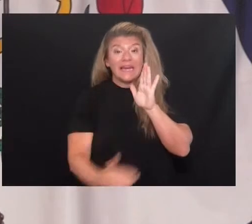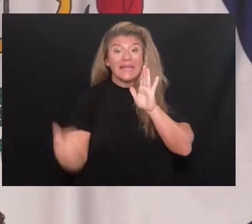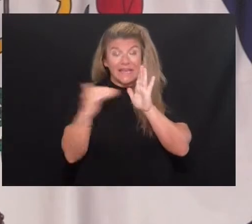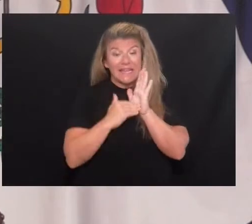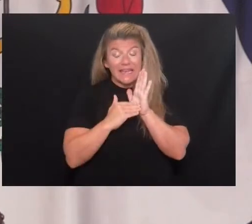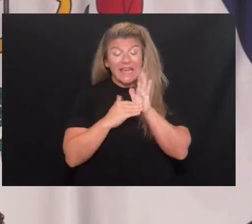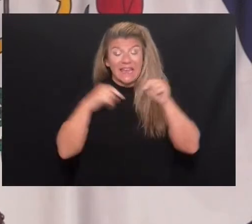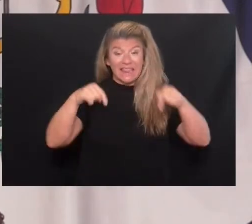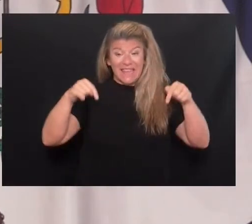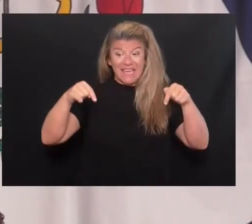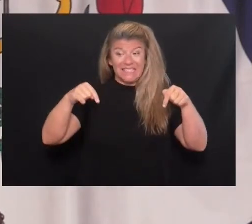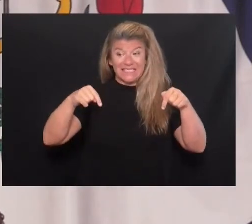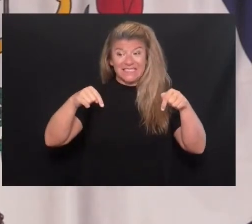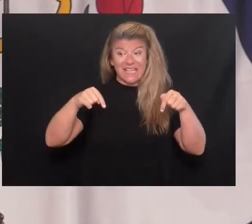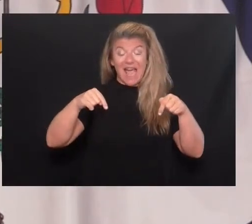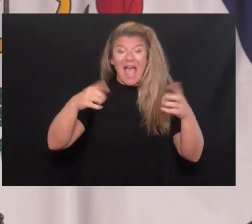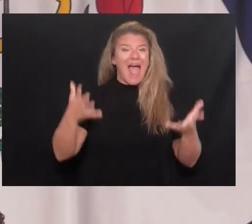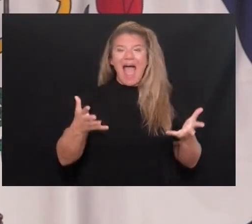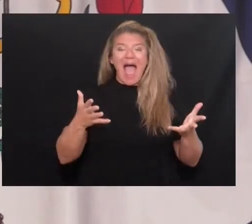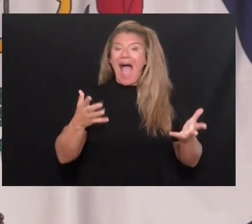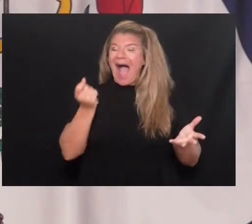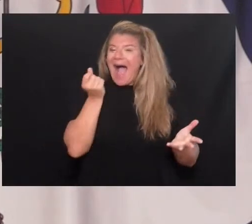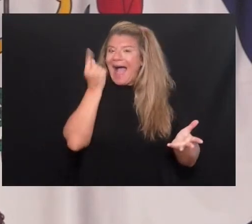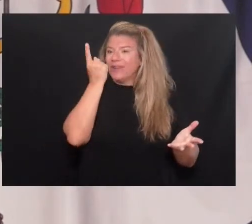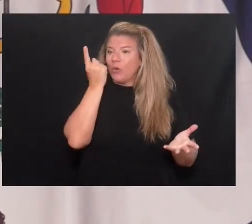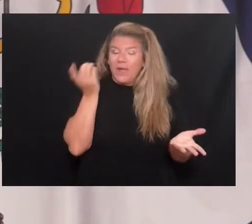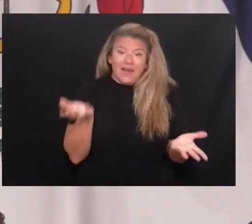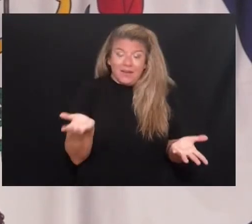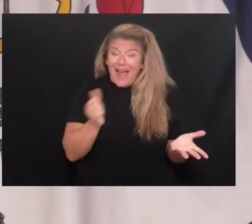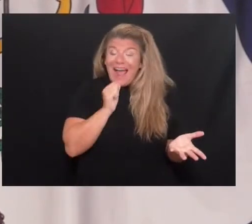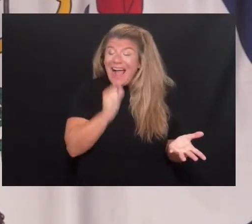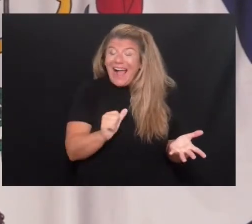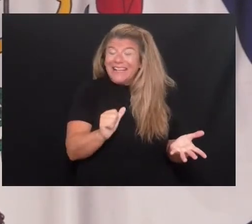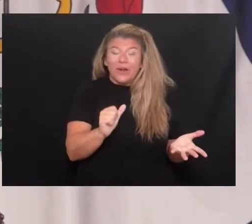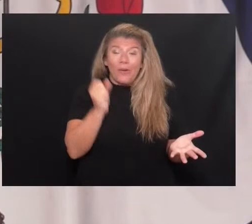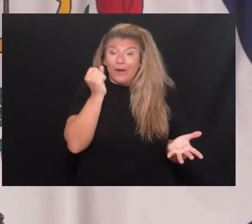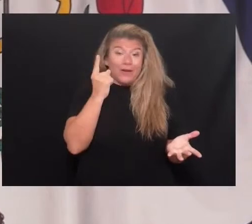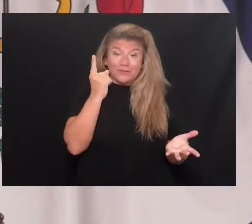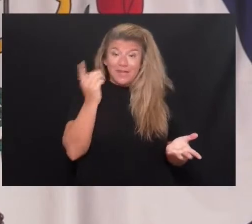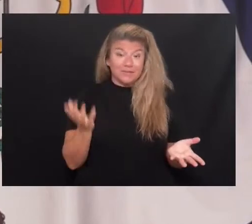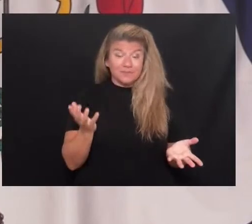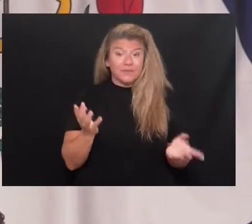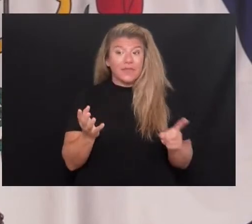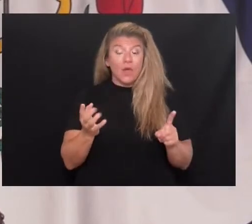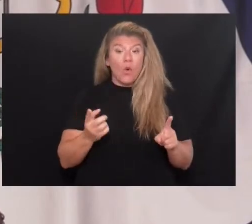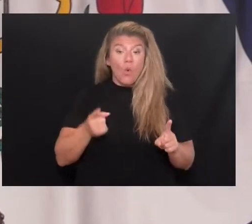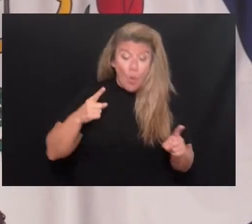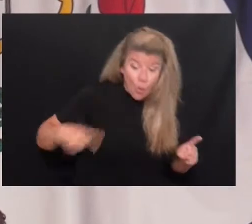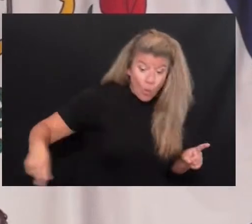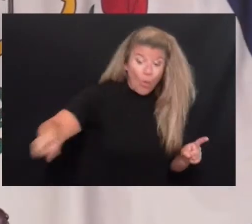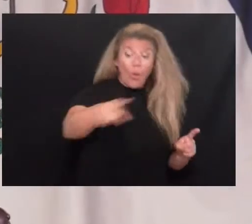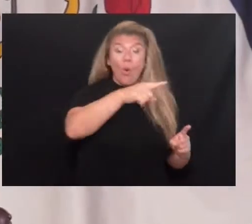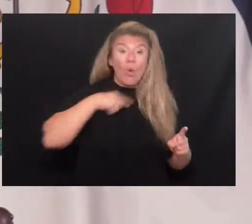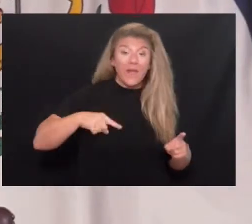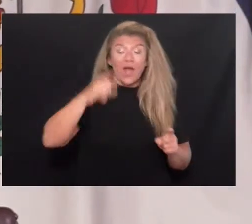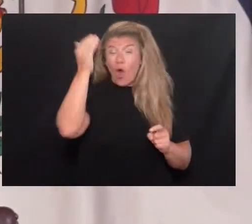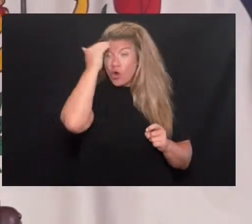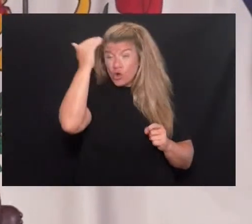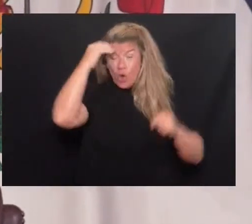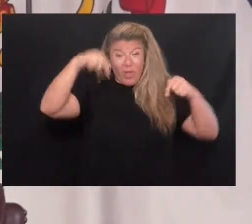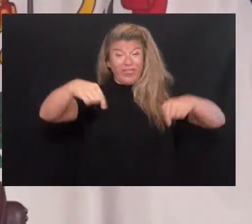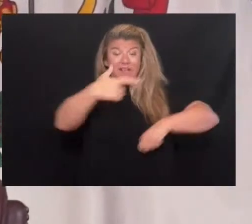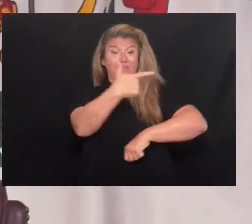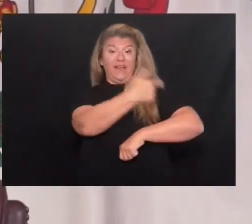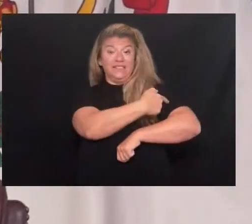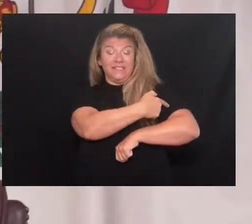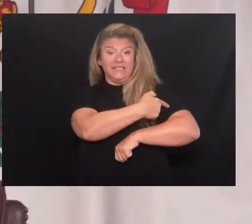I don't get it. I really don't get it. You know, we all know that these vaccines